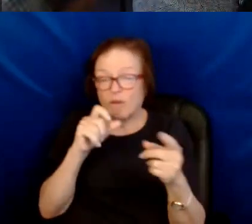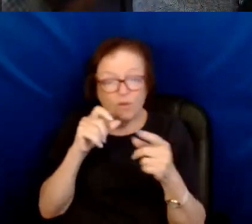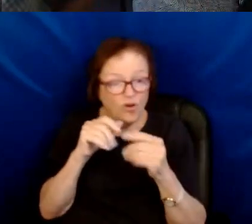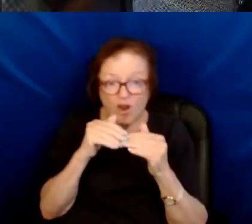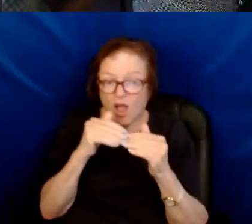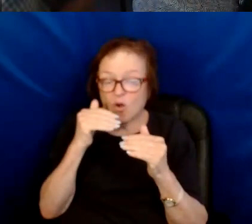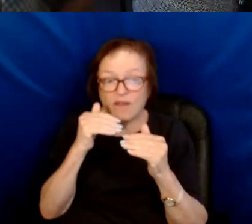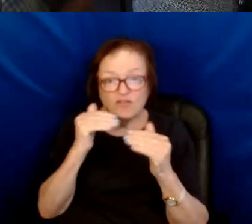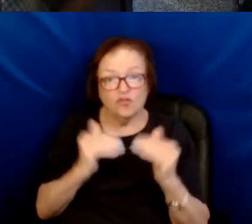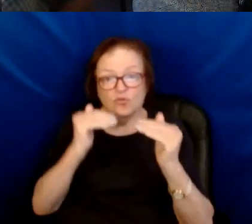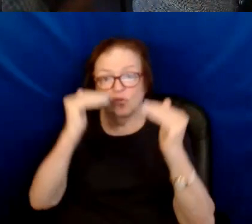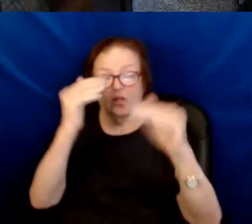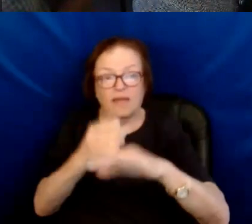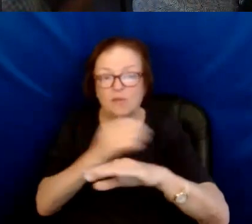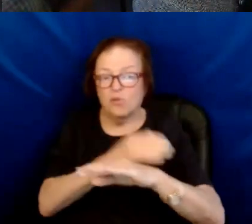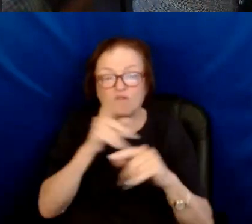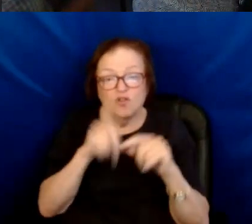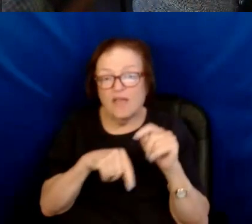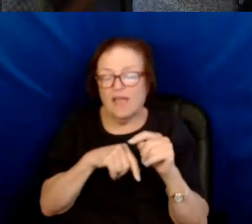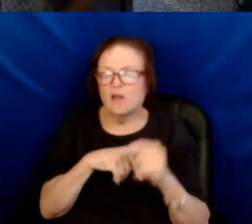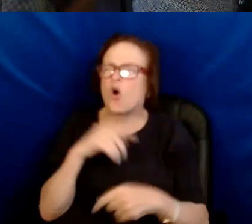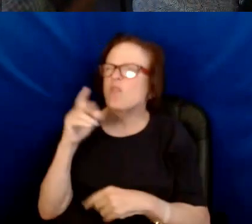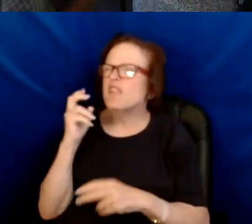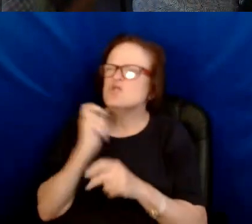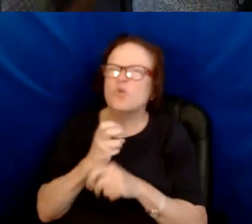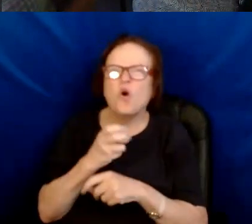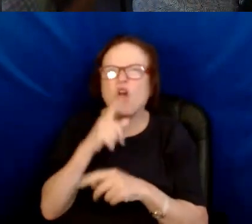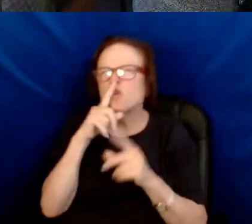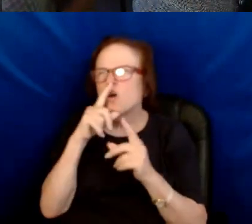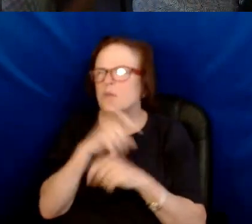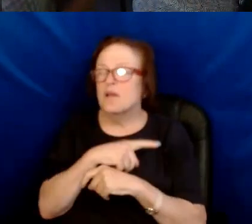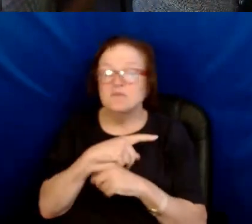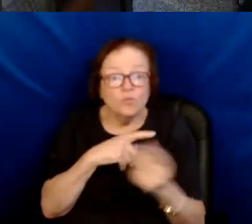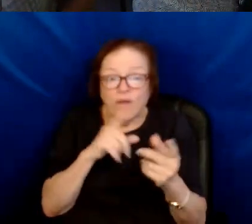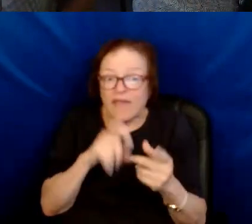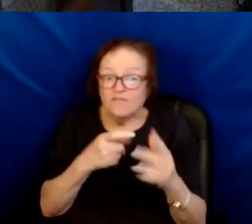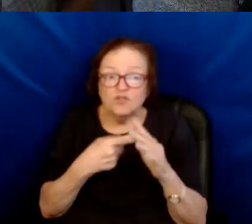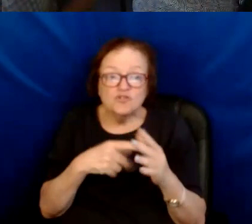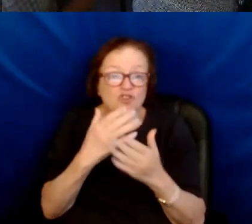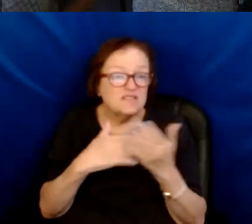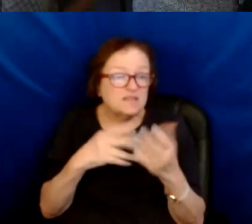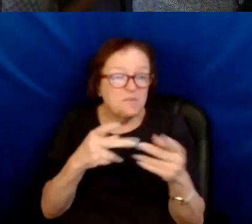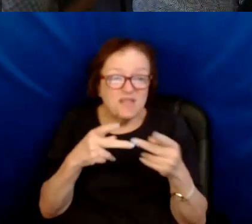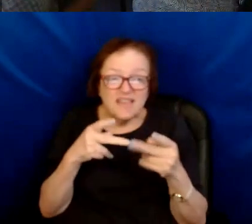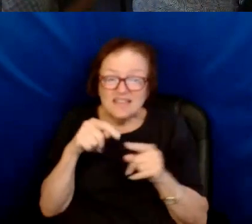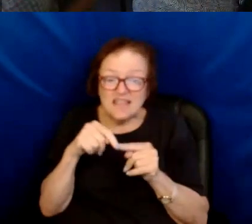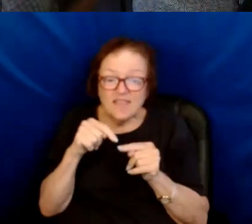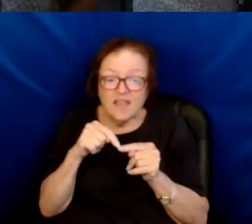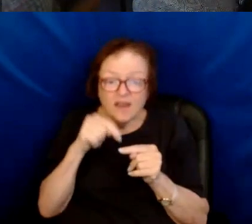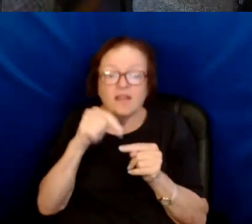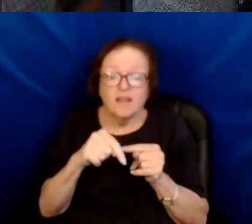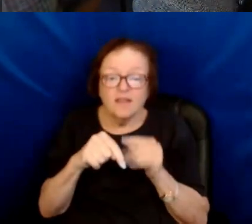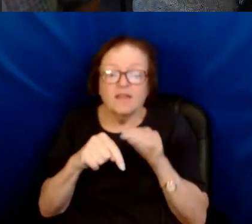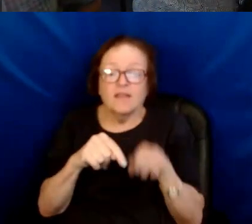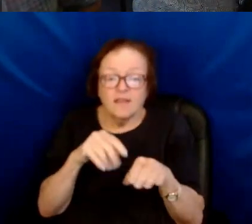if we just say, no, it's too hard, it's too complex. You have to start somewhere if we expect to be able to get anywhere.